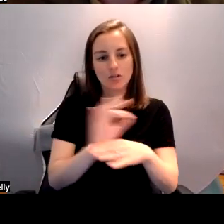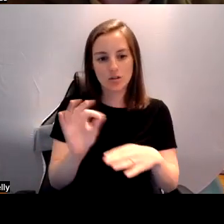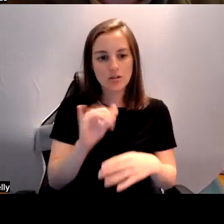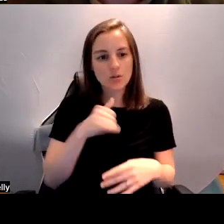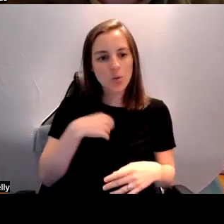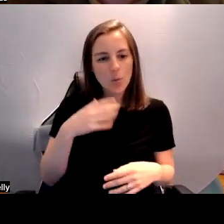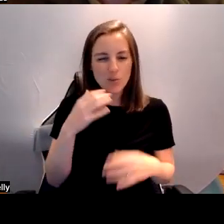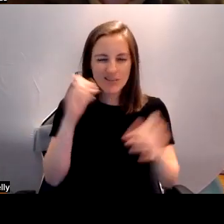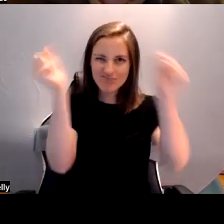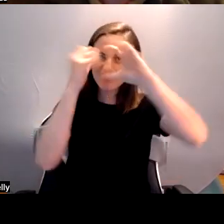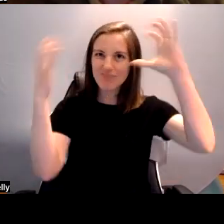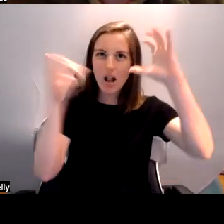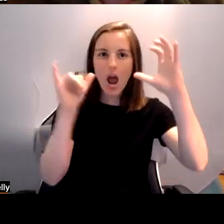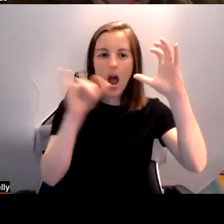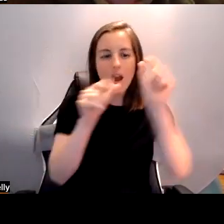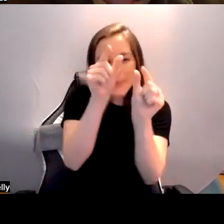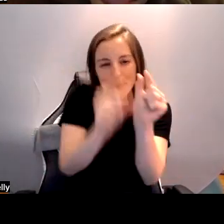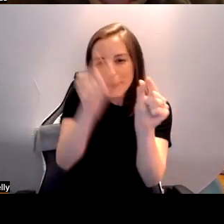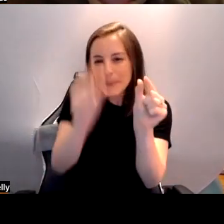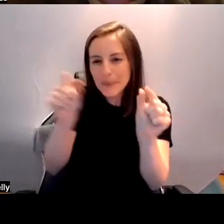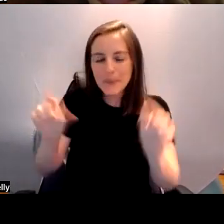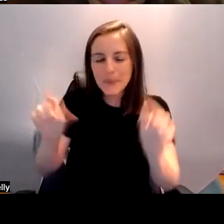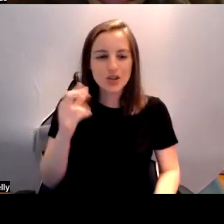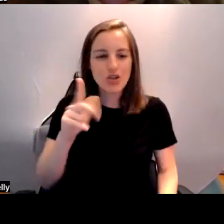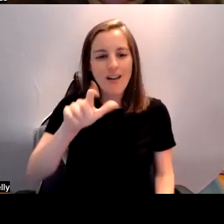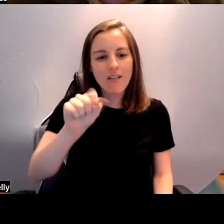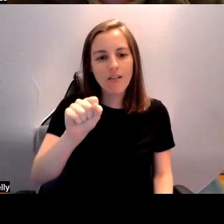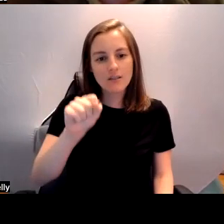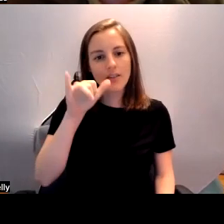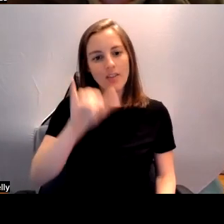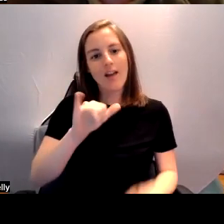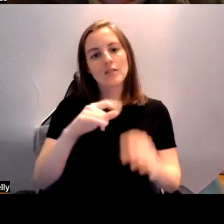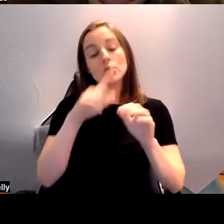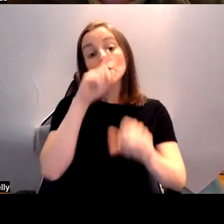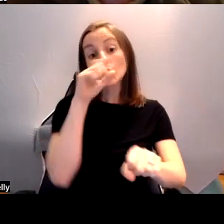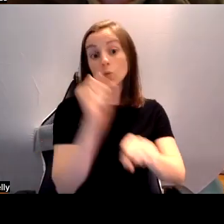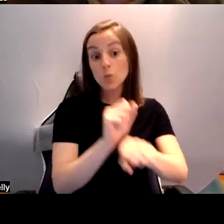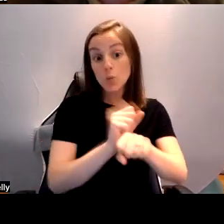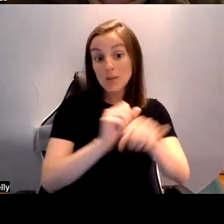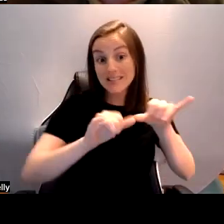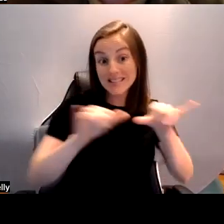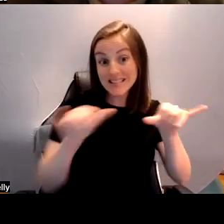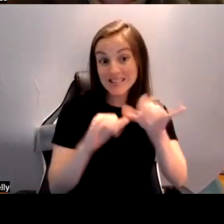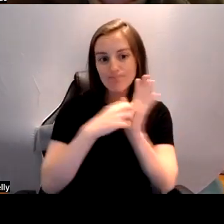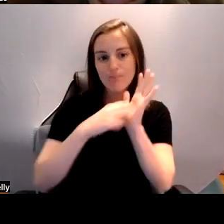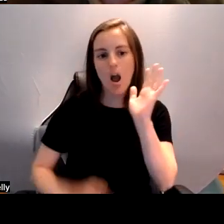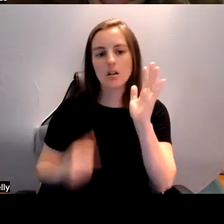that are exponential of the true distance minus these middle of the distances of these bins divided